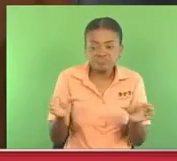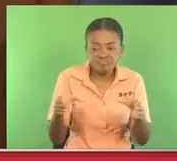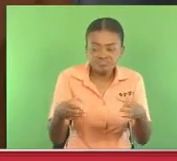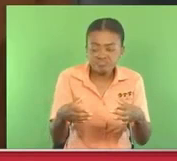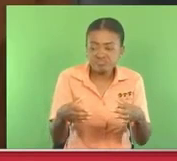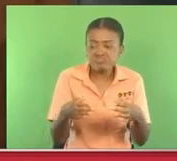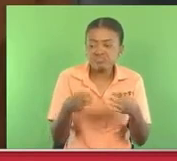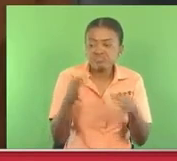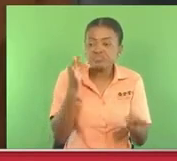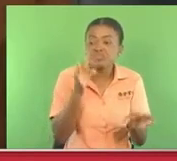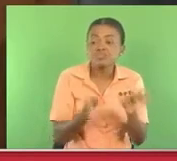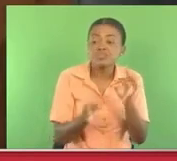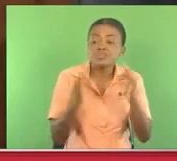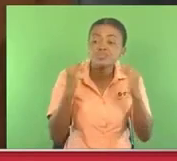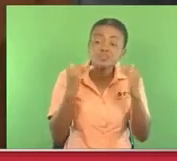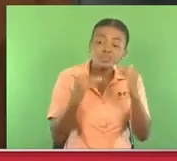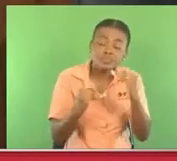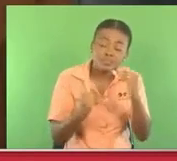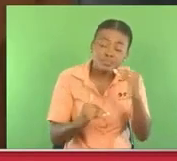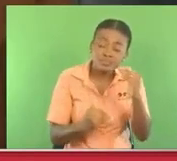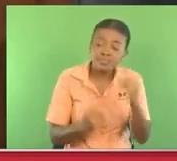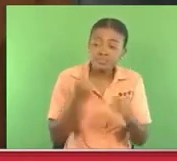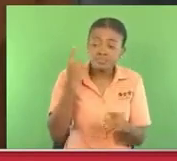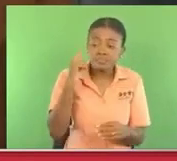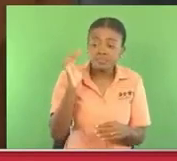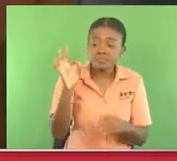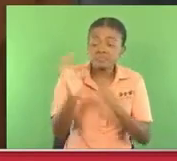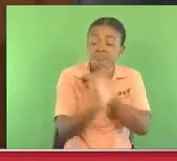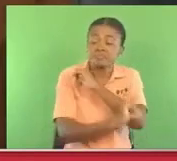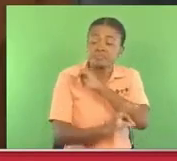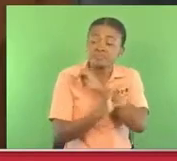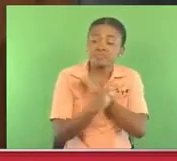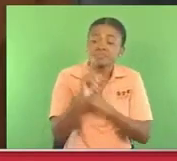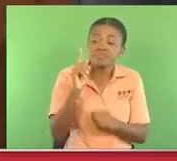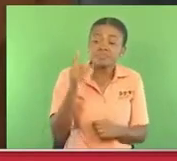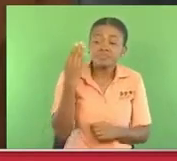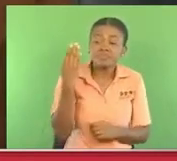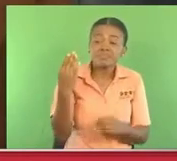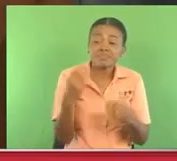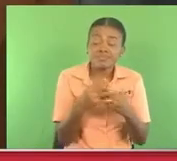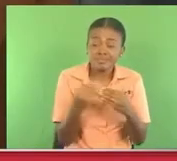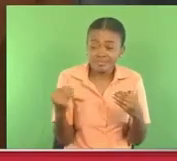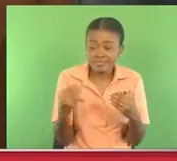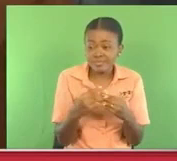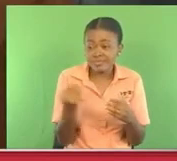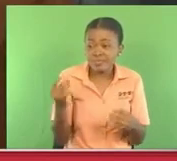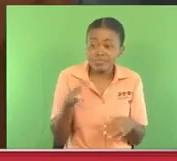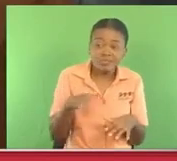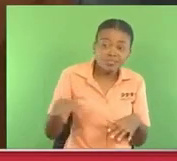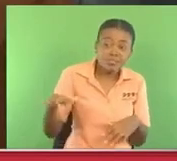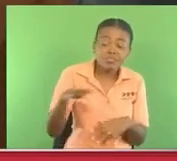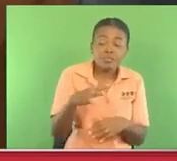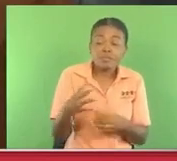that down in terms of foreign direct investment, $1 billion, and local direct investment,